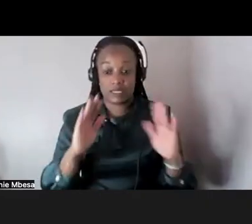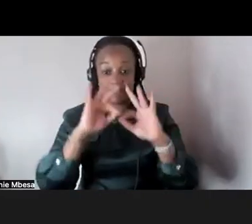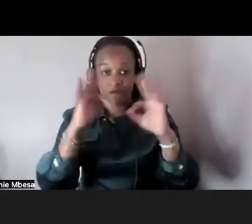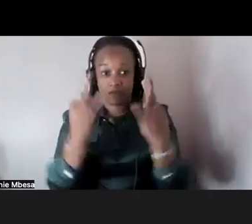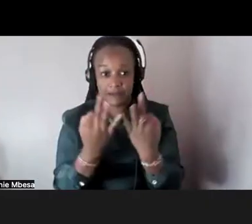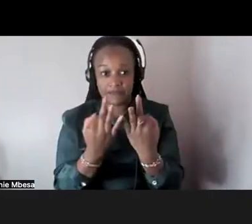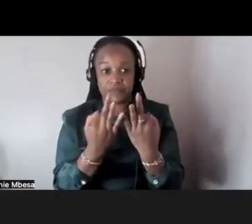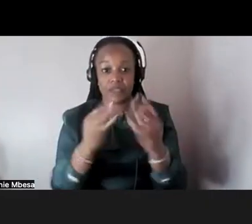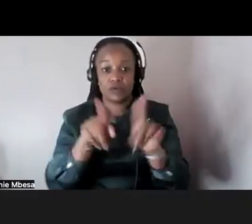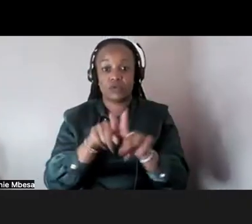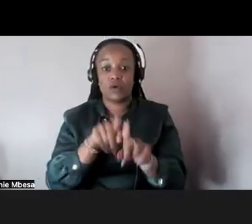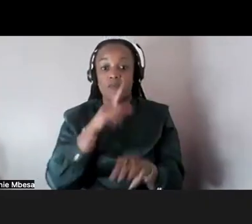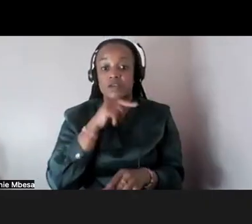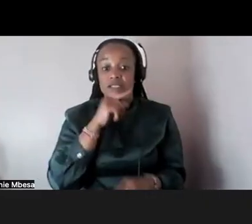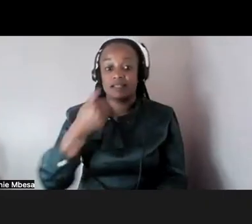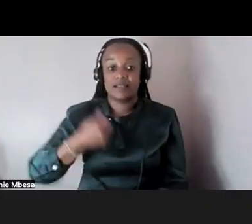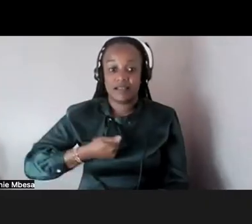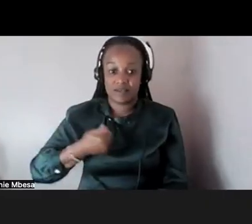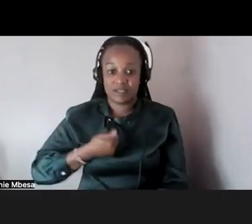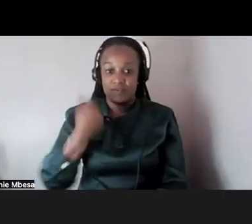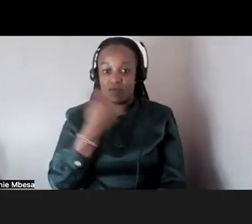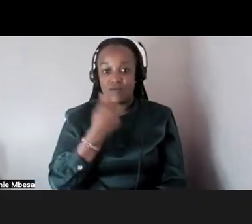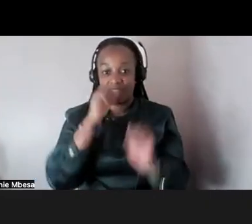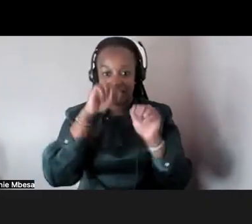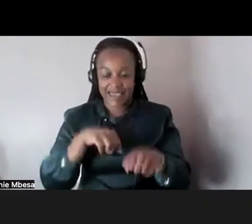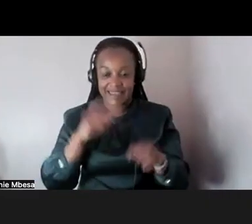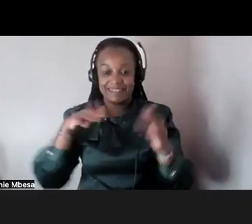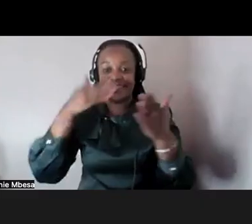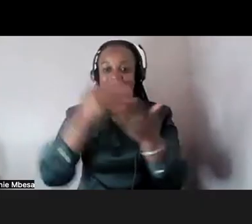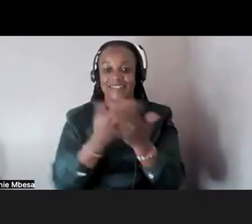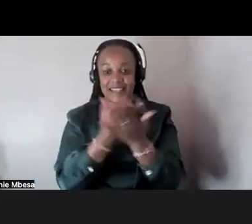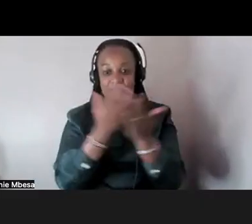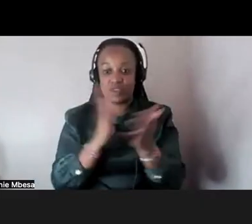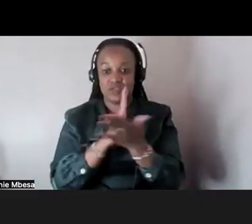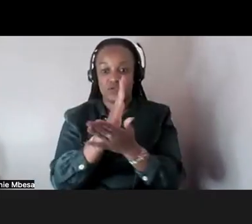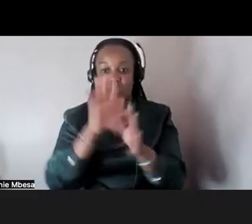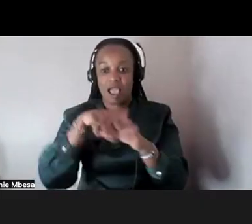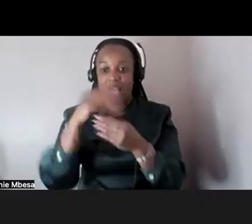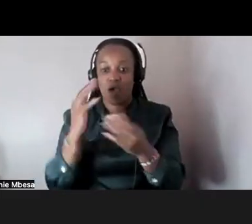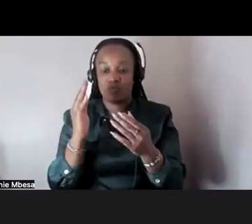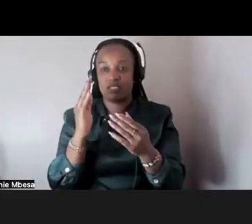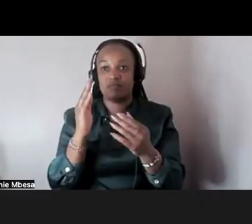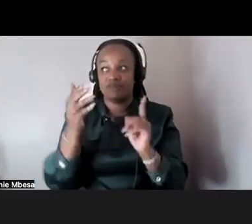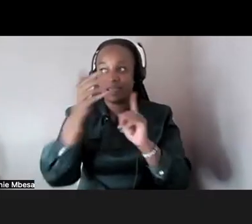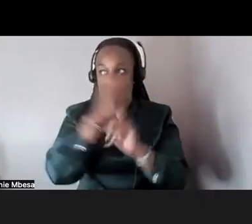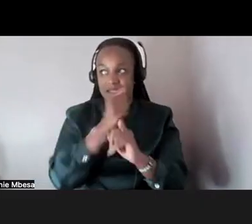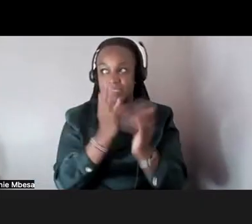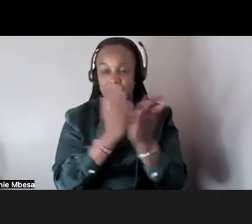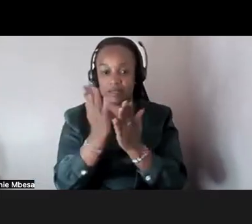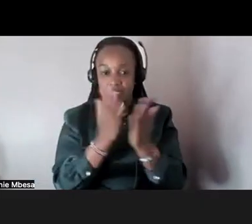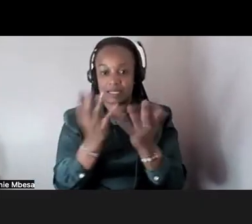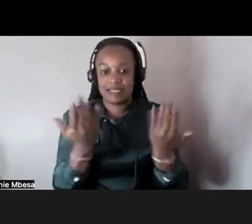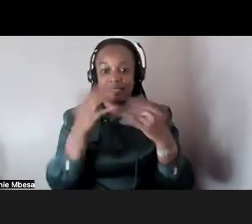schools, but also the hard to reach women and girls through outreach services, integrating End FGM intervention